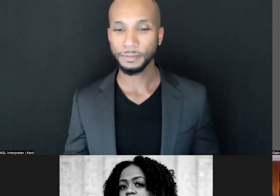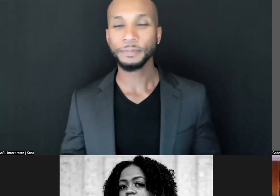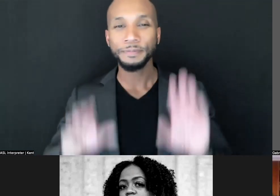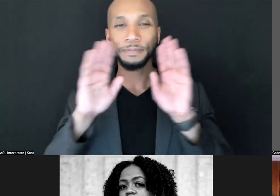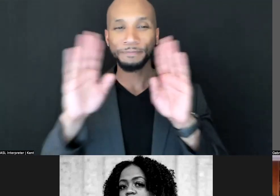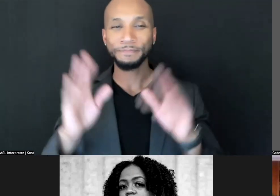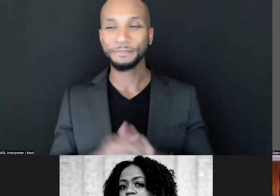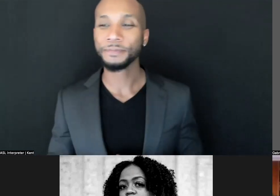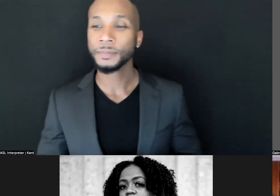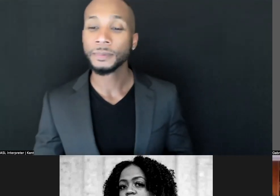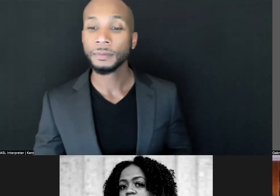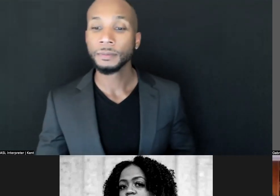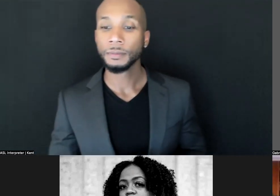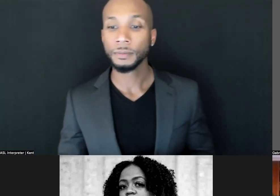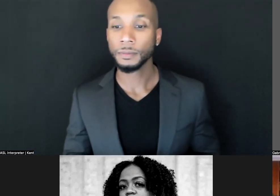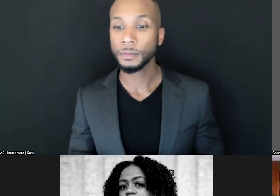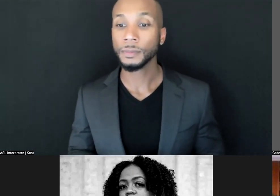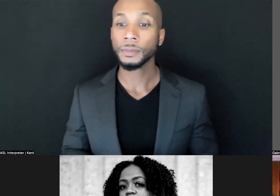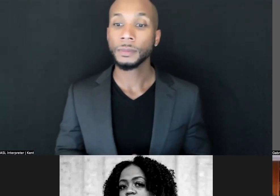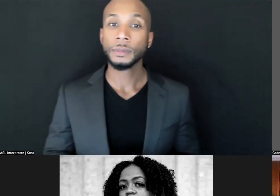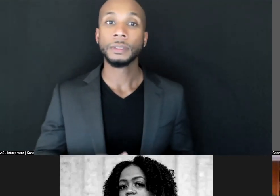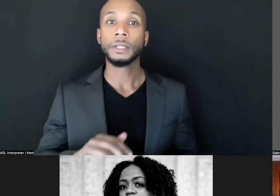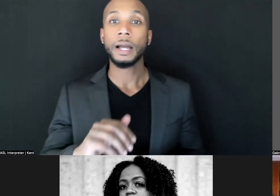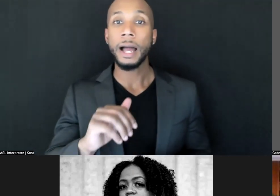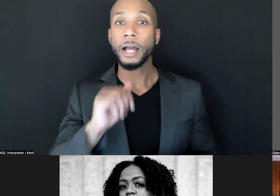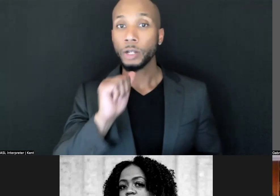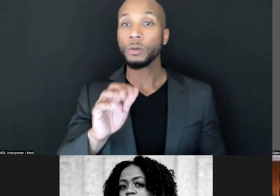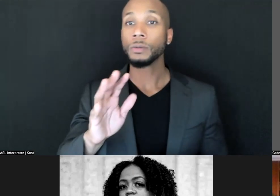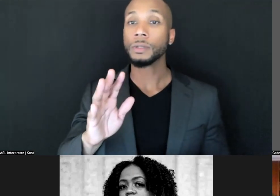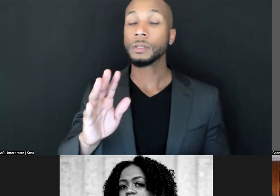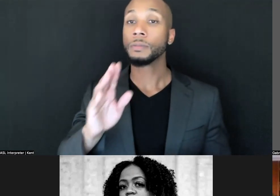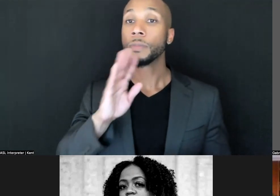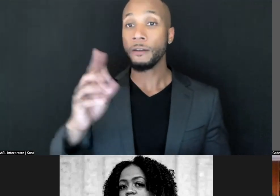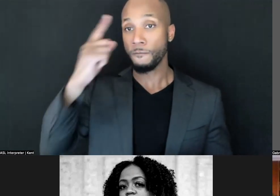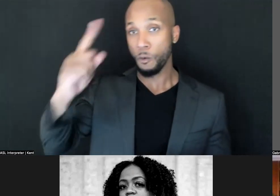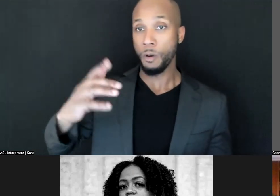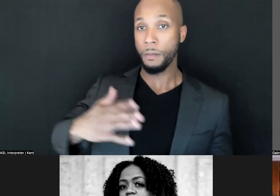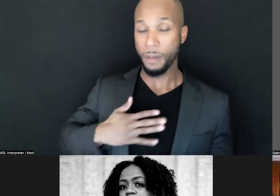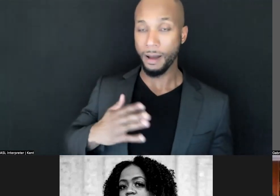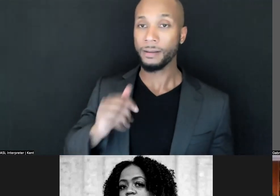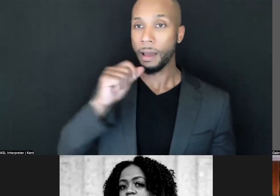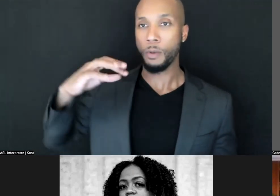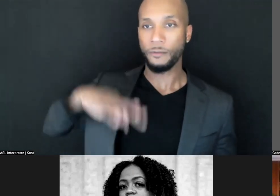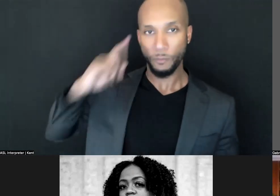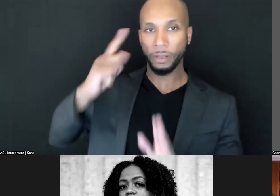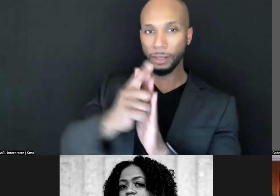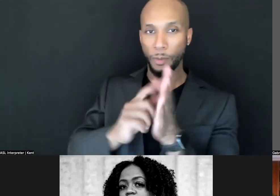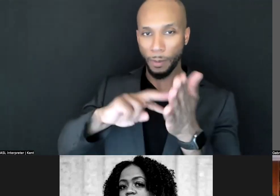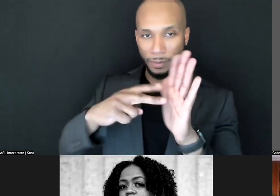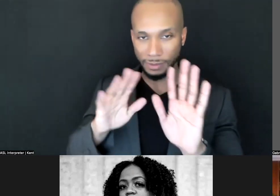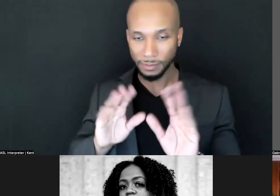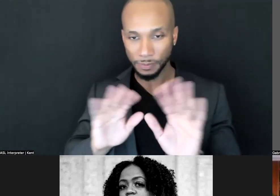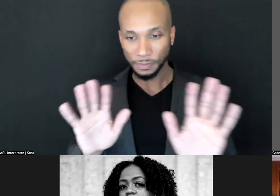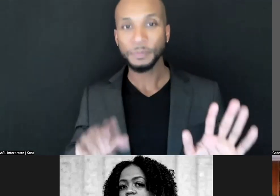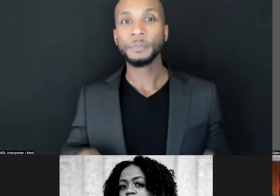Hey there. So I don't want to speak directly on behalf of not my nonprofit, just for legal sake, on the